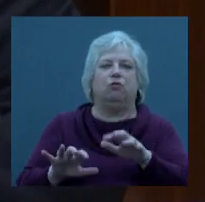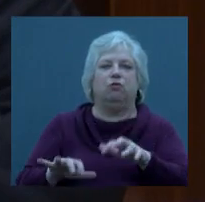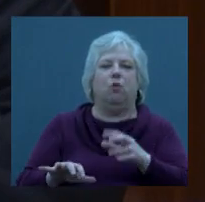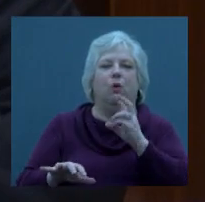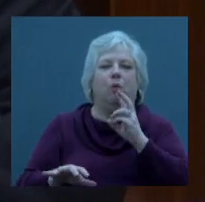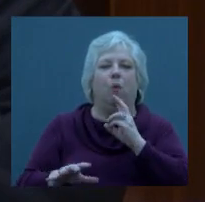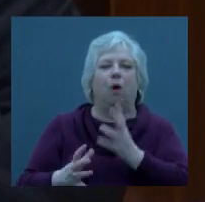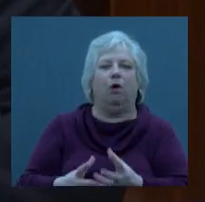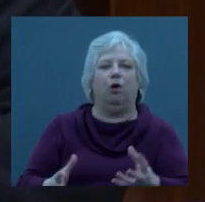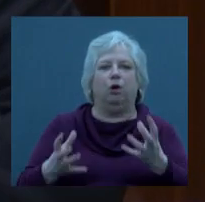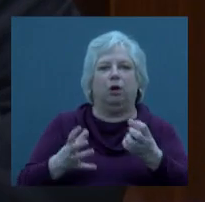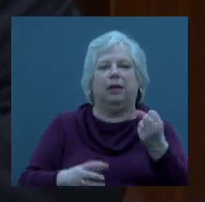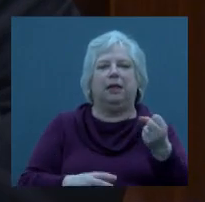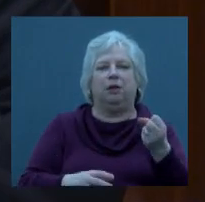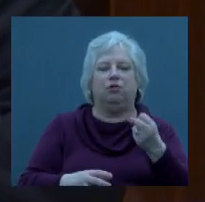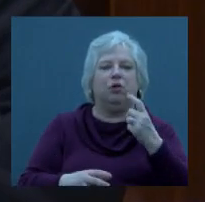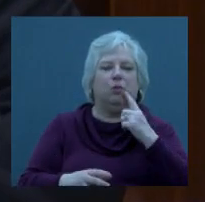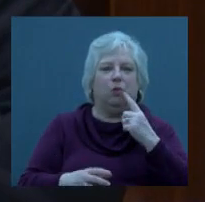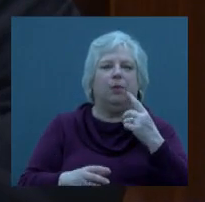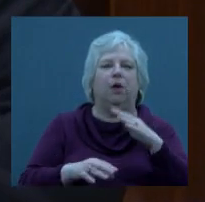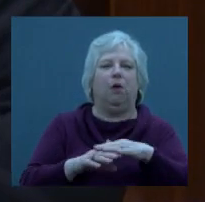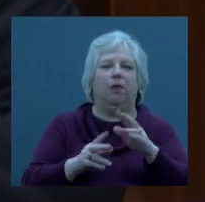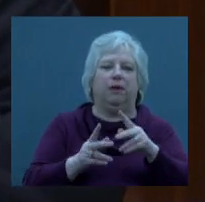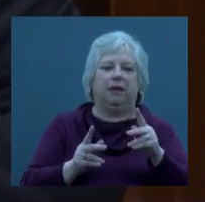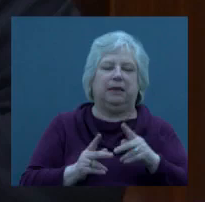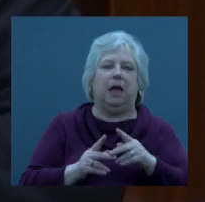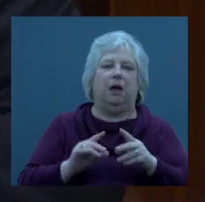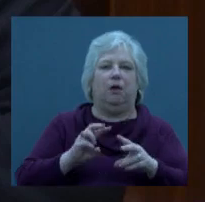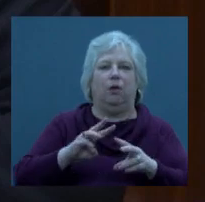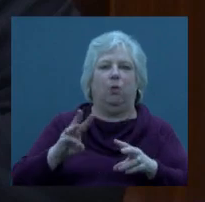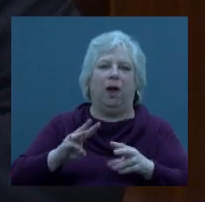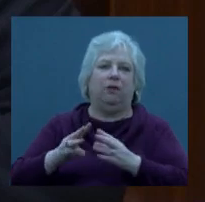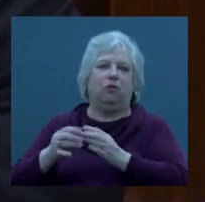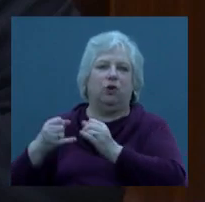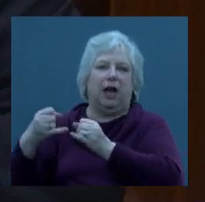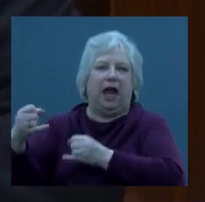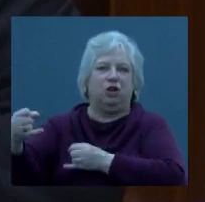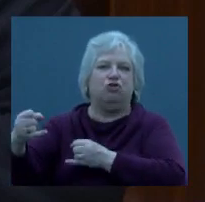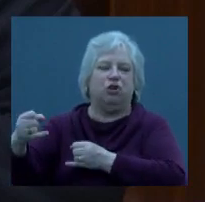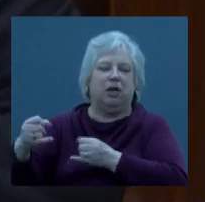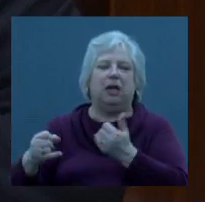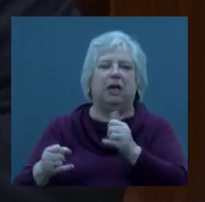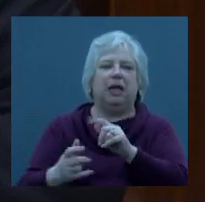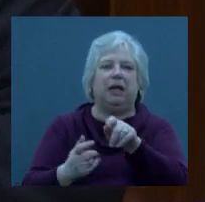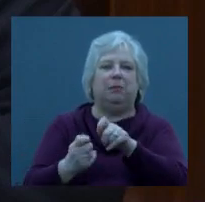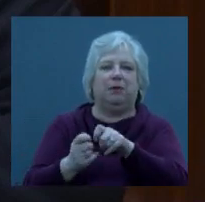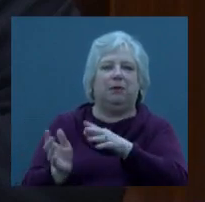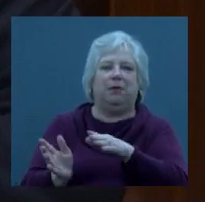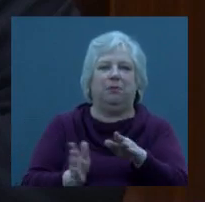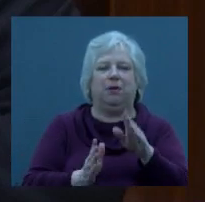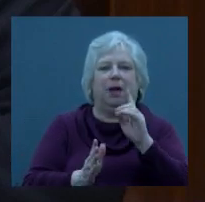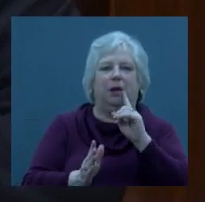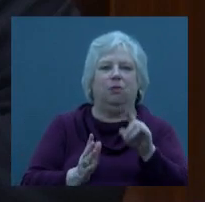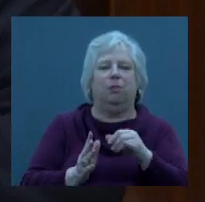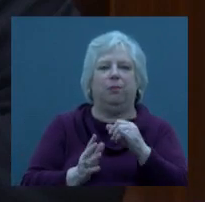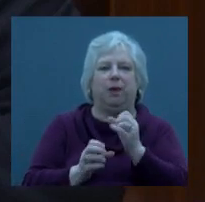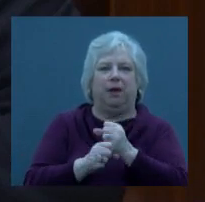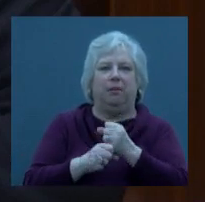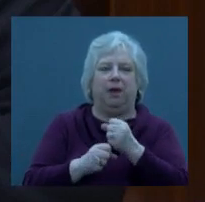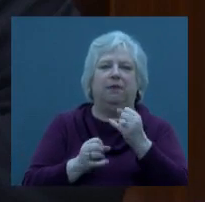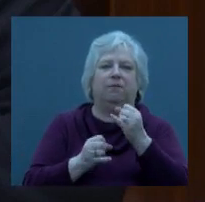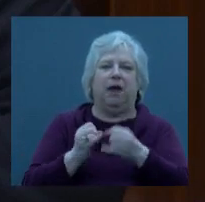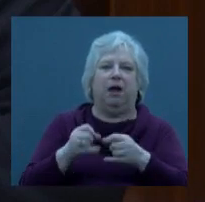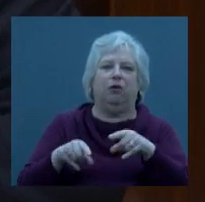would be provided on site. The detention pond would be along the western edge of the property. Any specifics plans would be finalized during